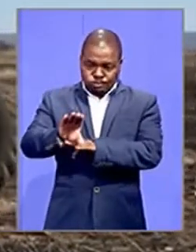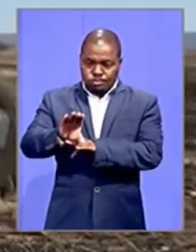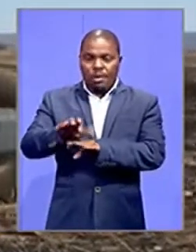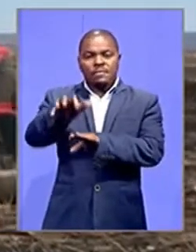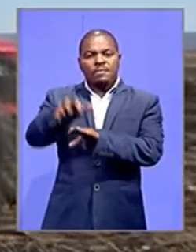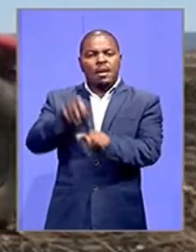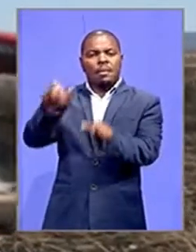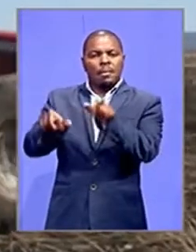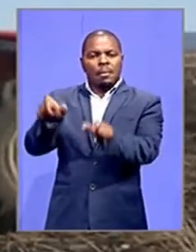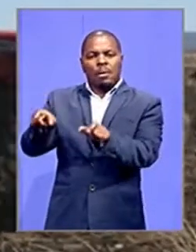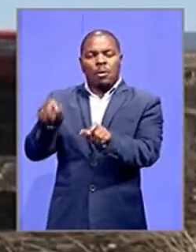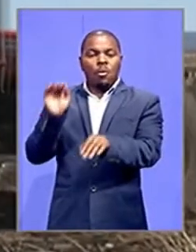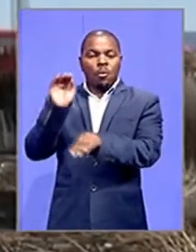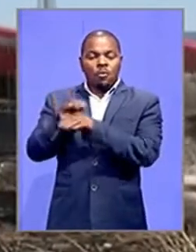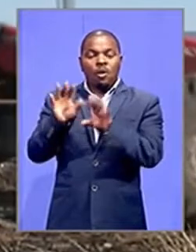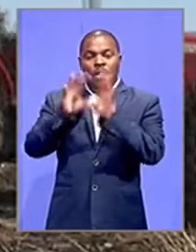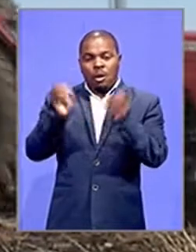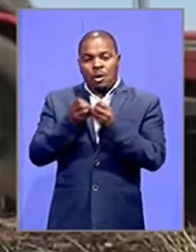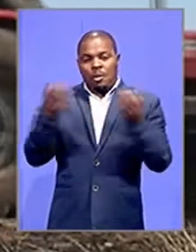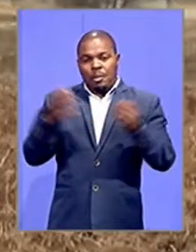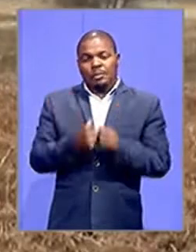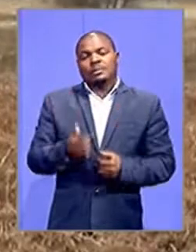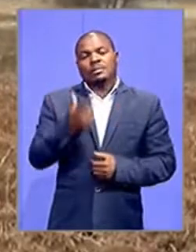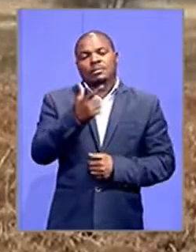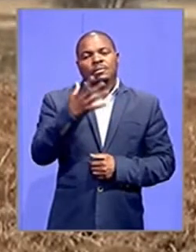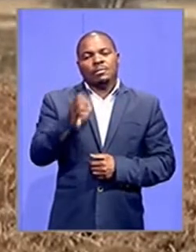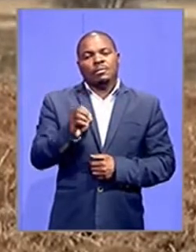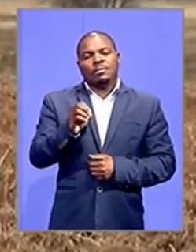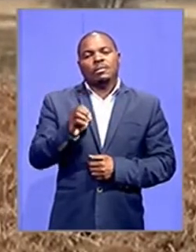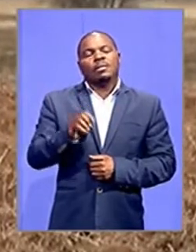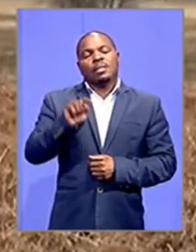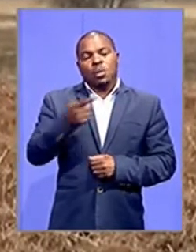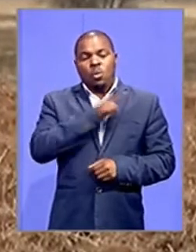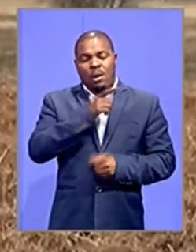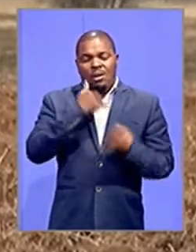balemirui ba le 1,75 mo nakong eno ya COVID-19.